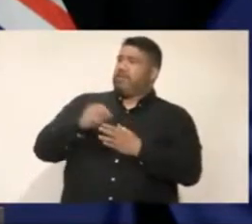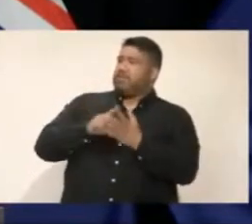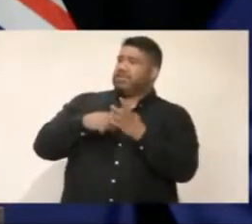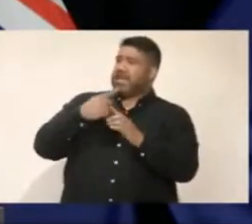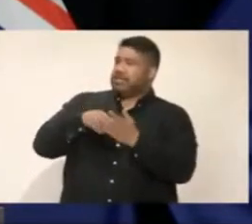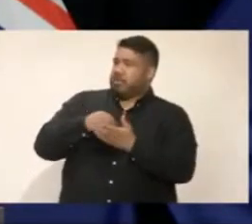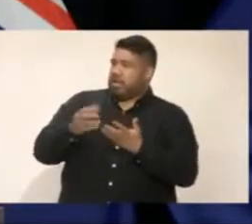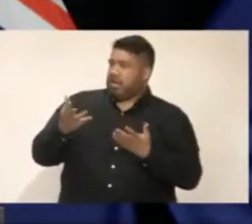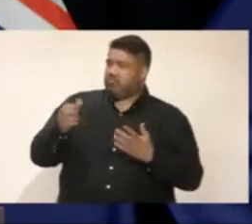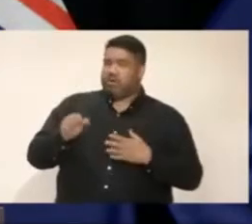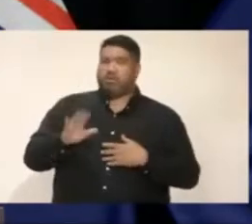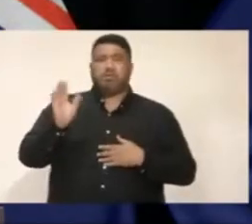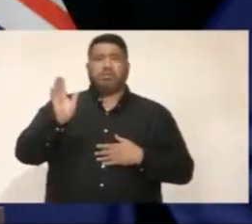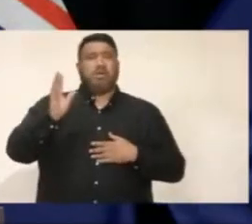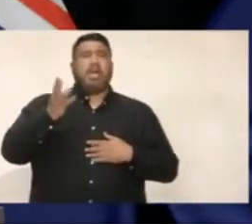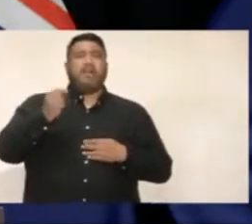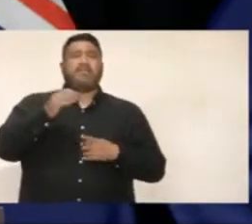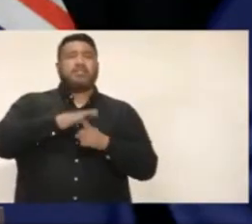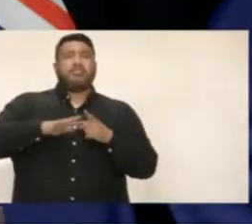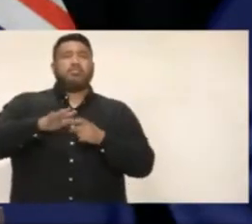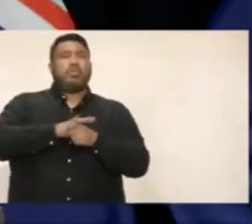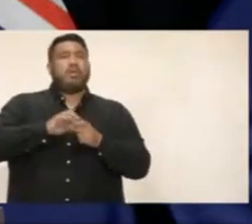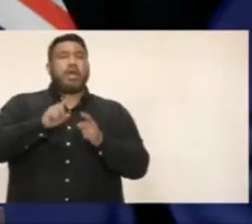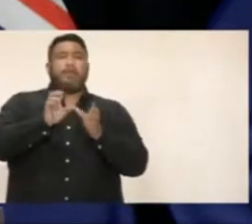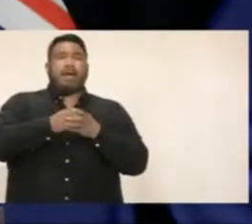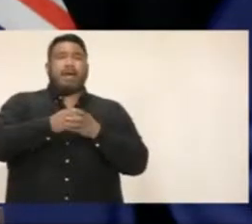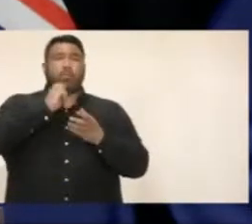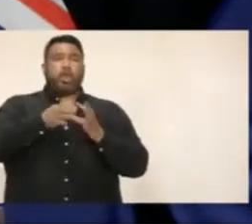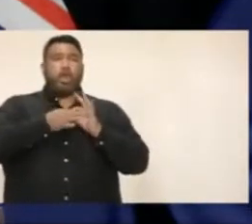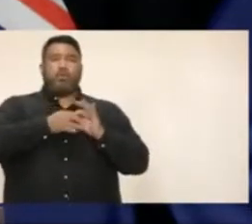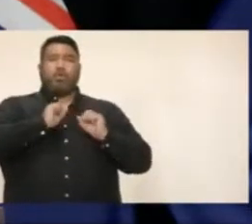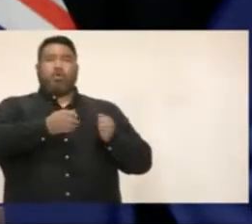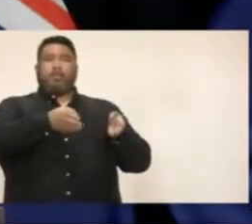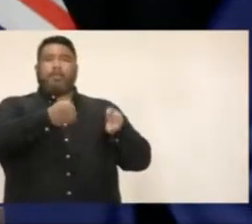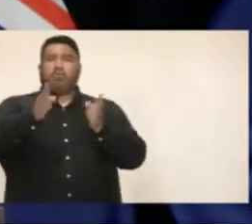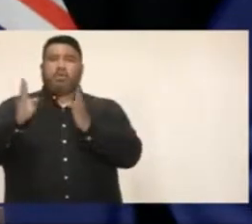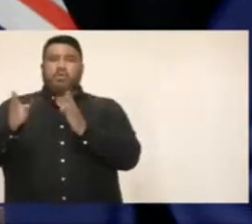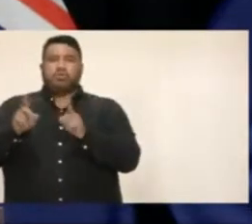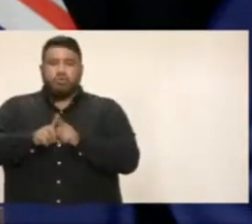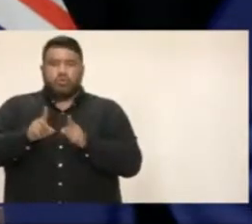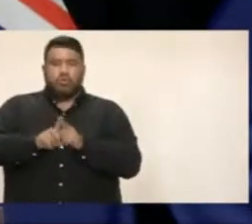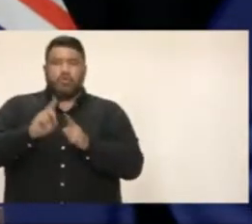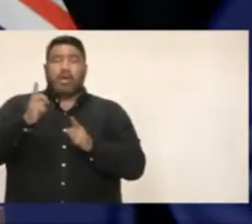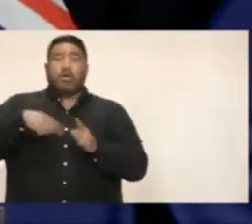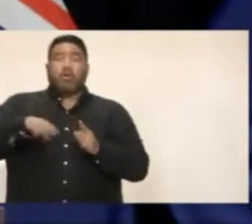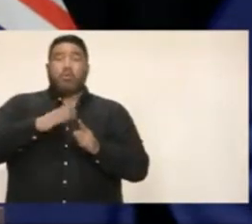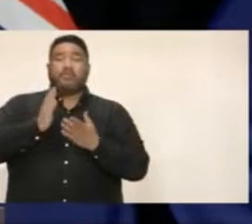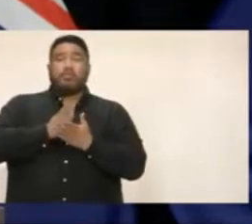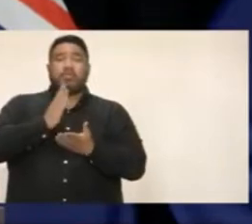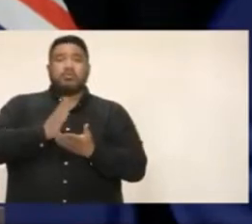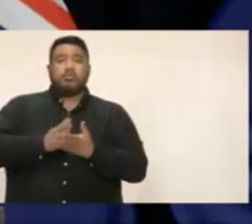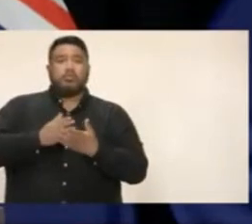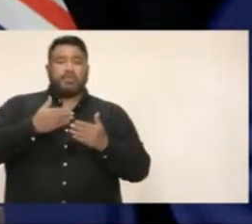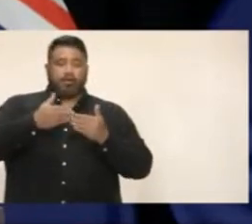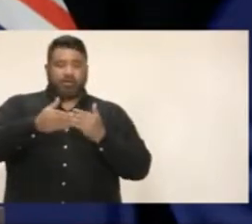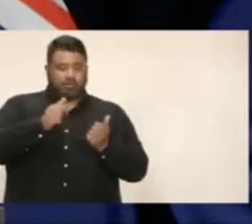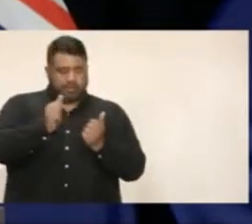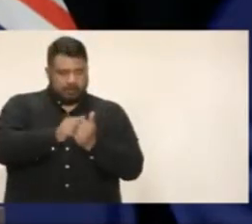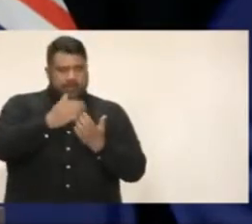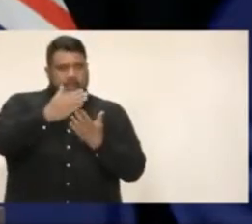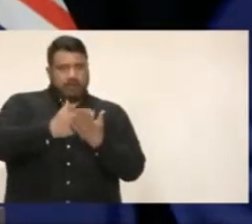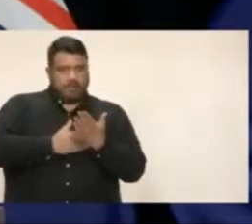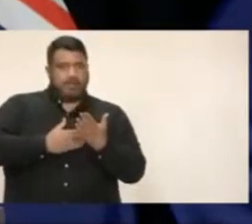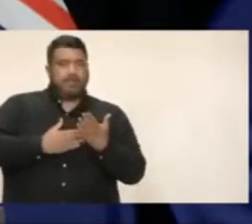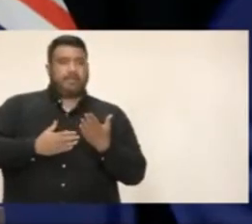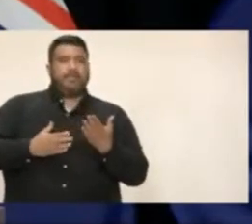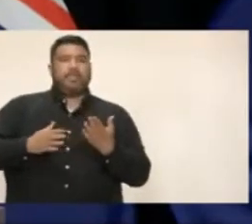as I understand, where some parties own buildings as well. What we have to make sure is that it's an arrangement where no one has